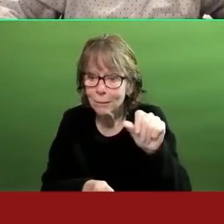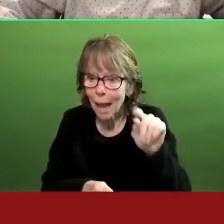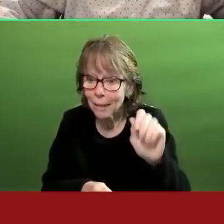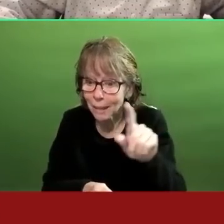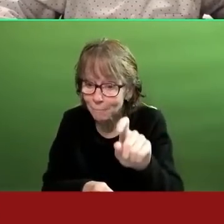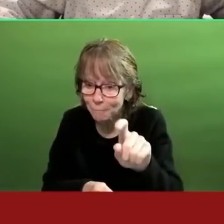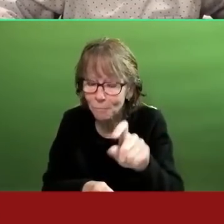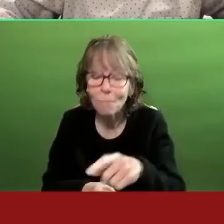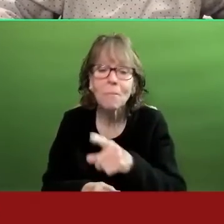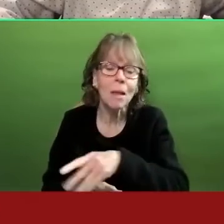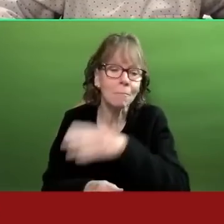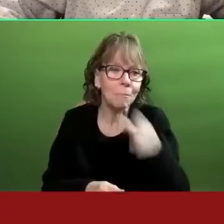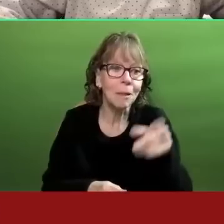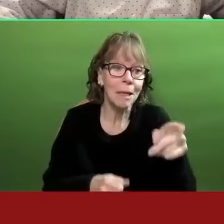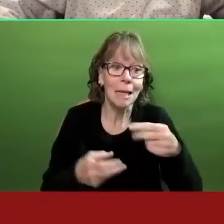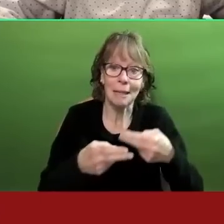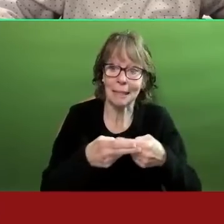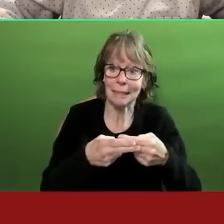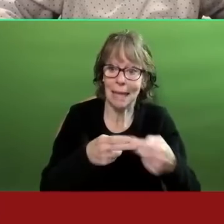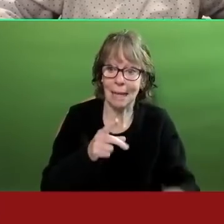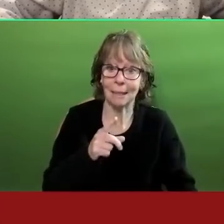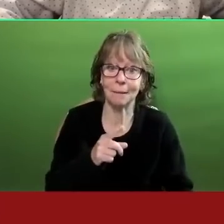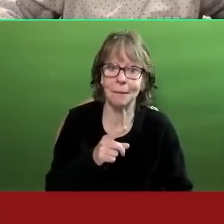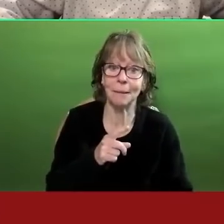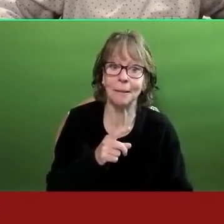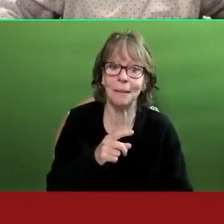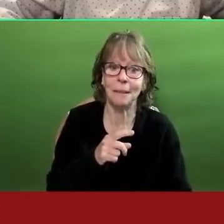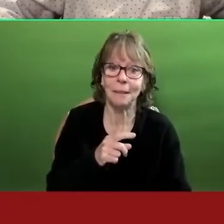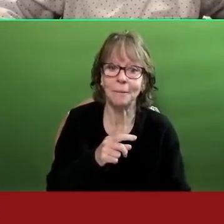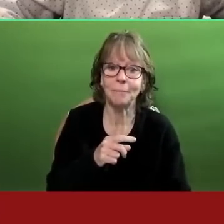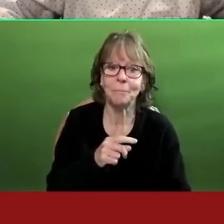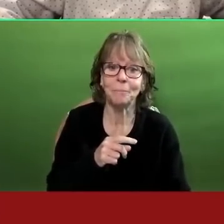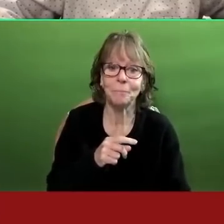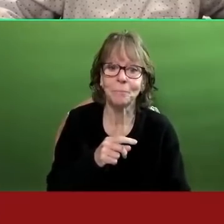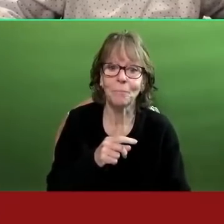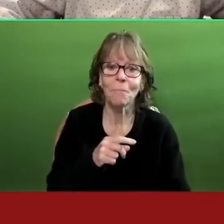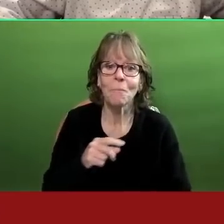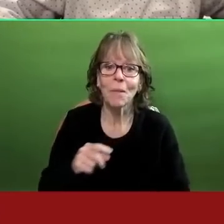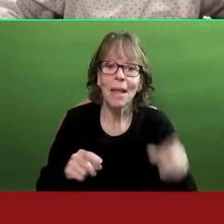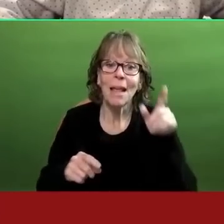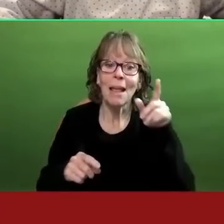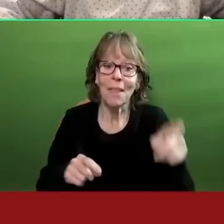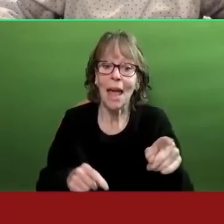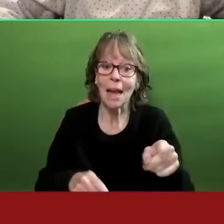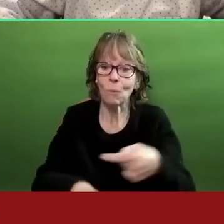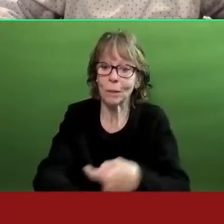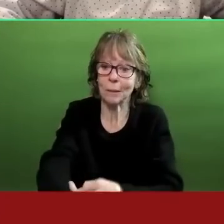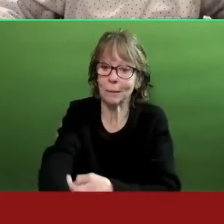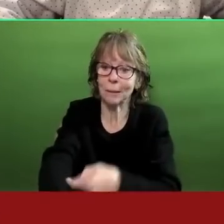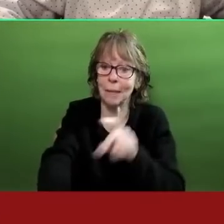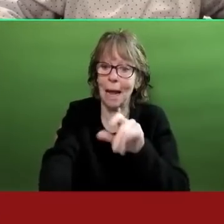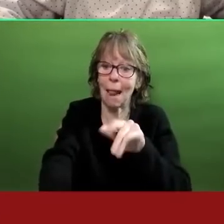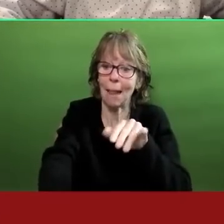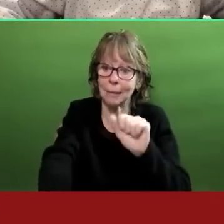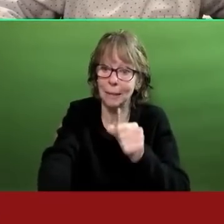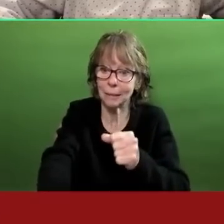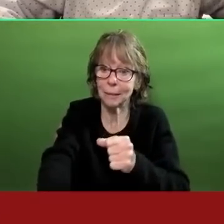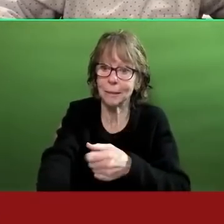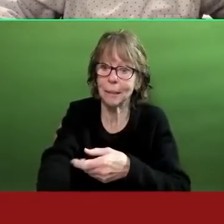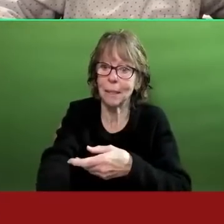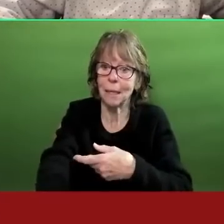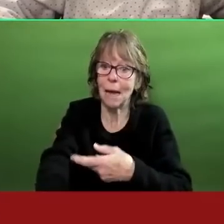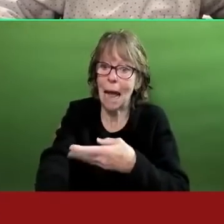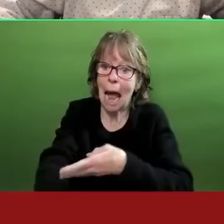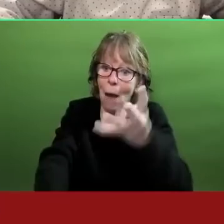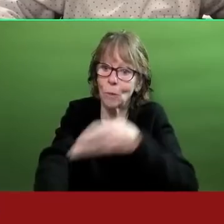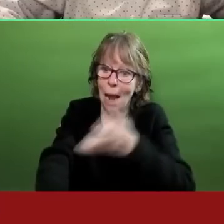This slide shows me when I was on dialysis getting 1 million tubes of blood taken, and then on the left, a picture of my wife and I.